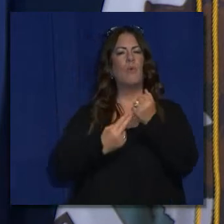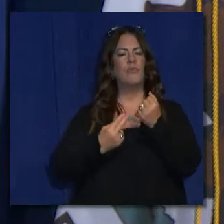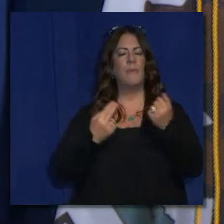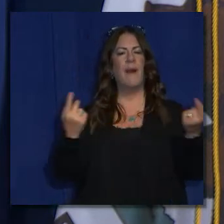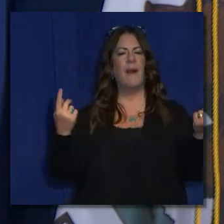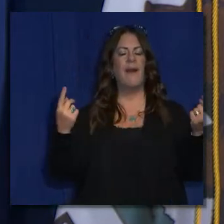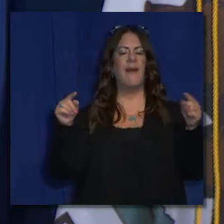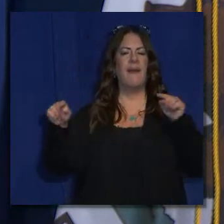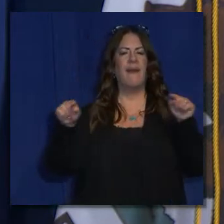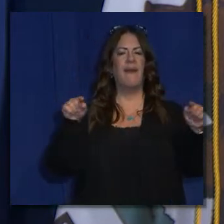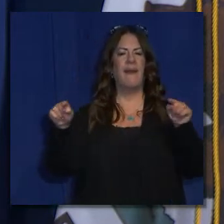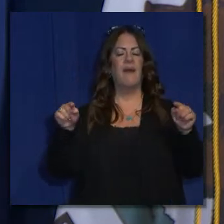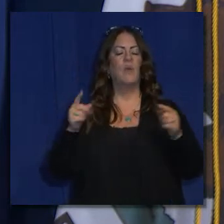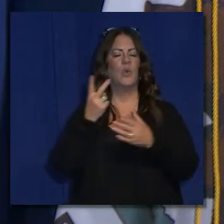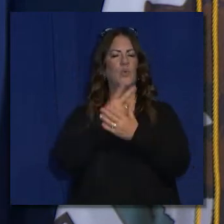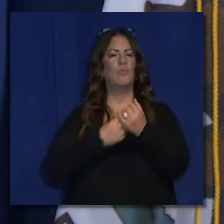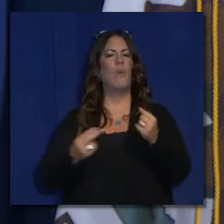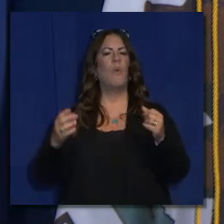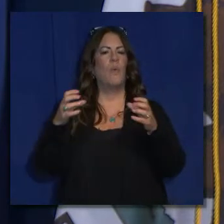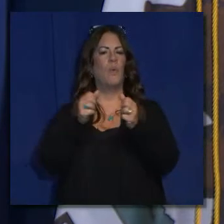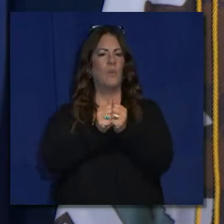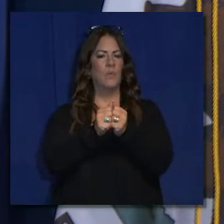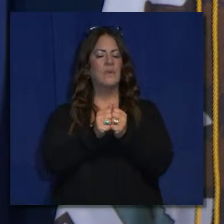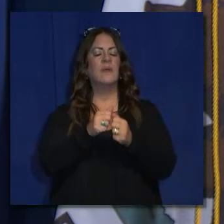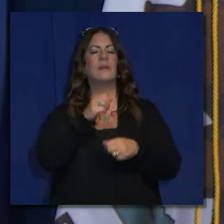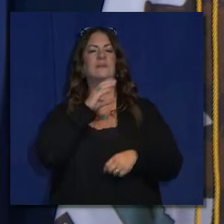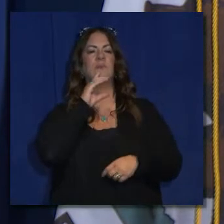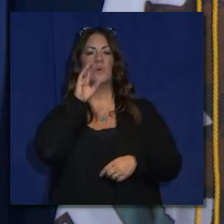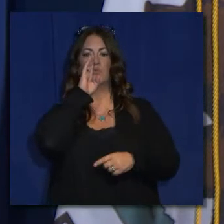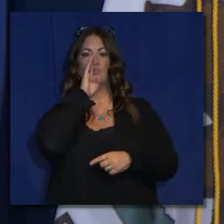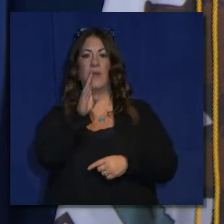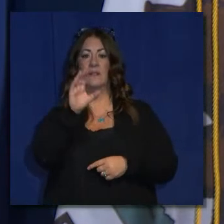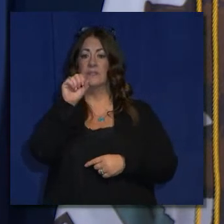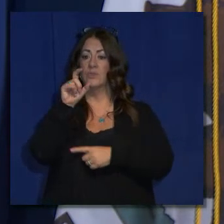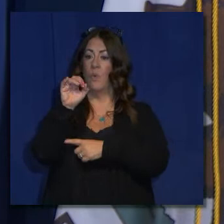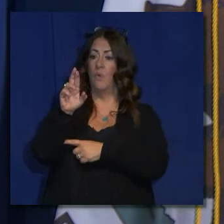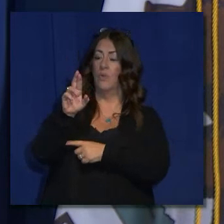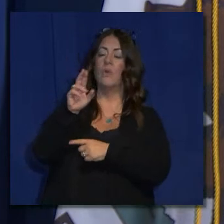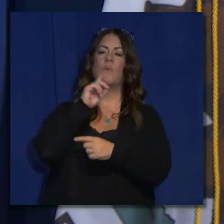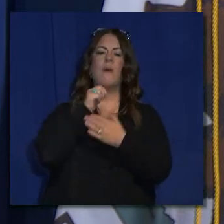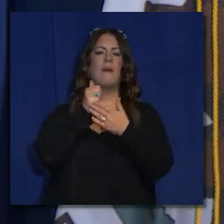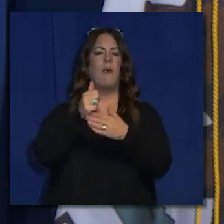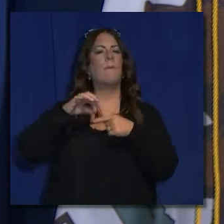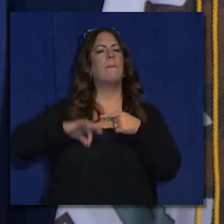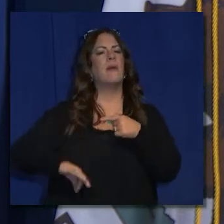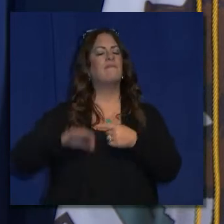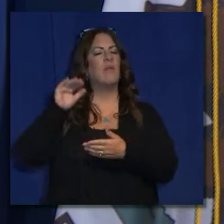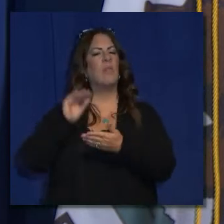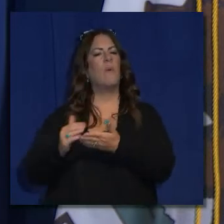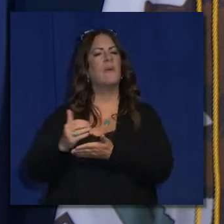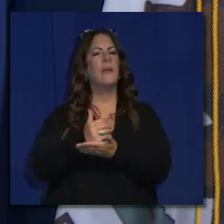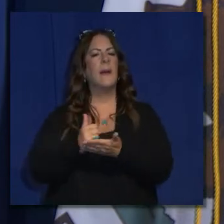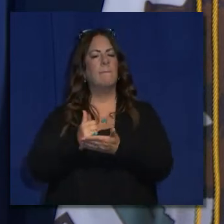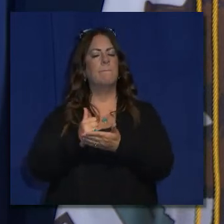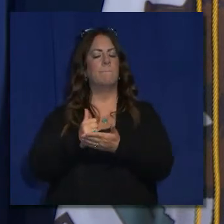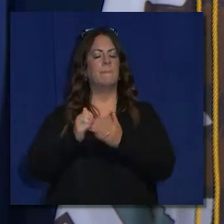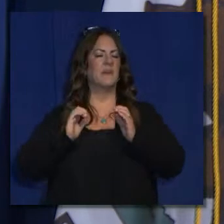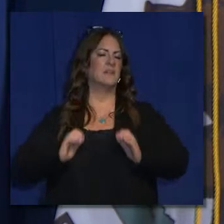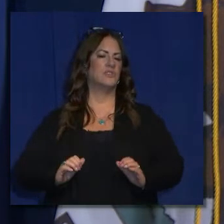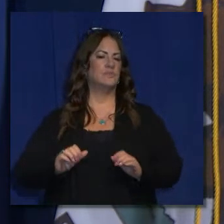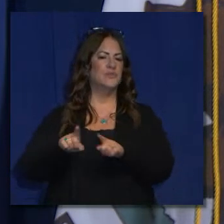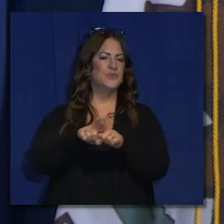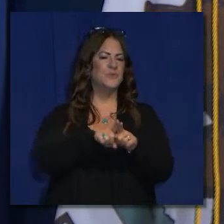additional solar that will directly benefit low-income customers as well.